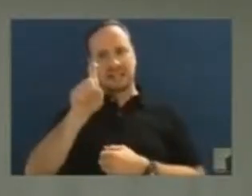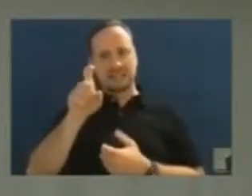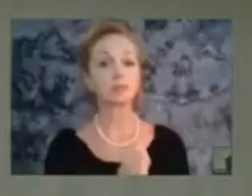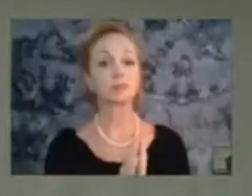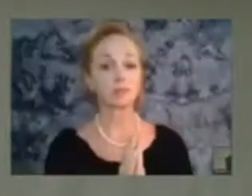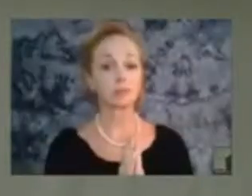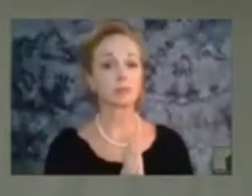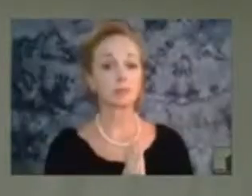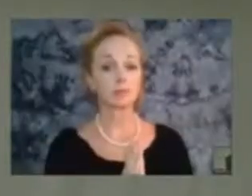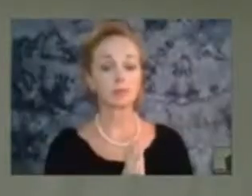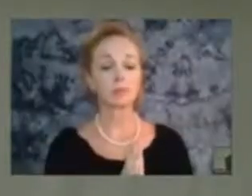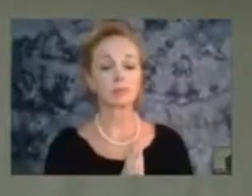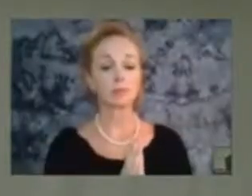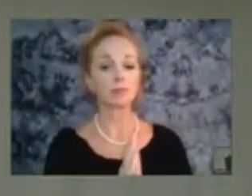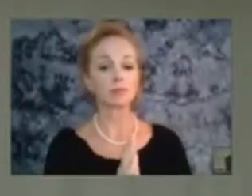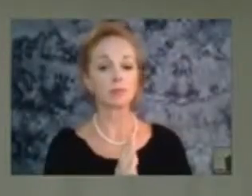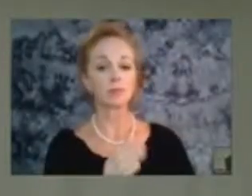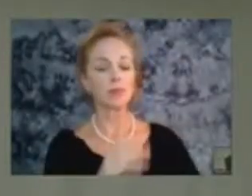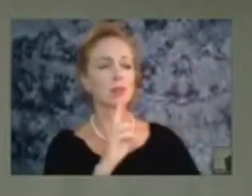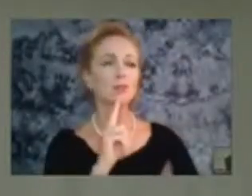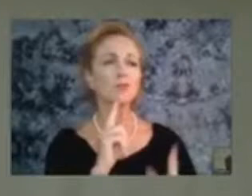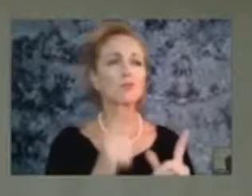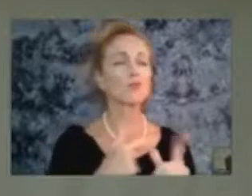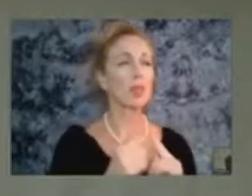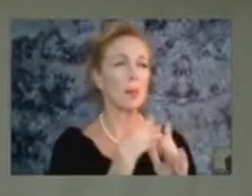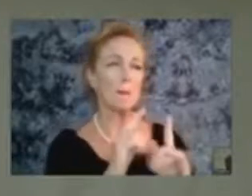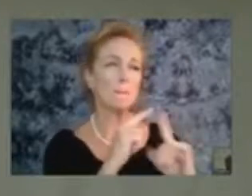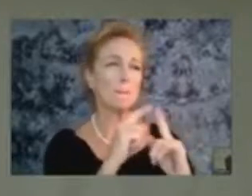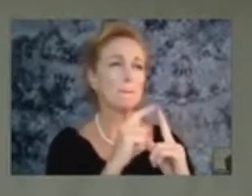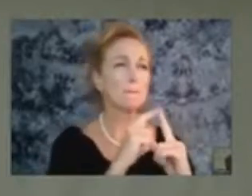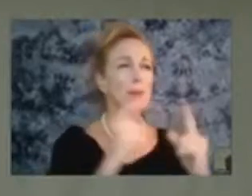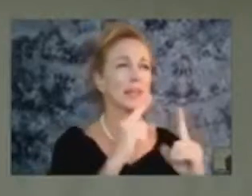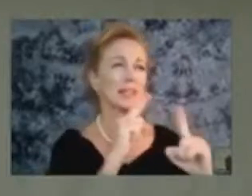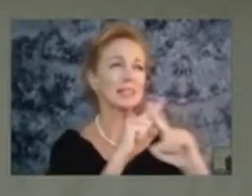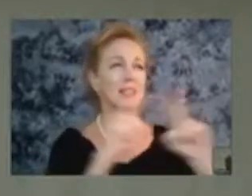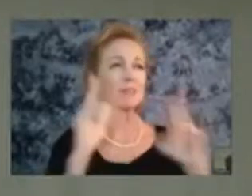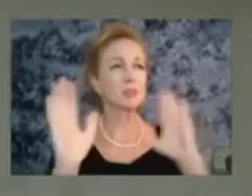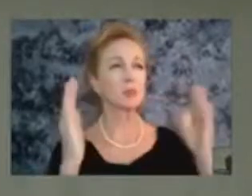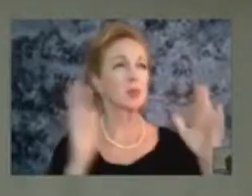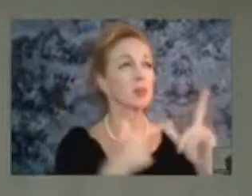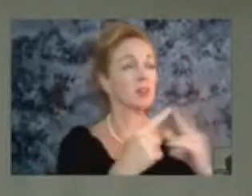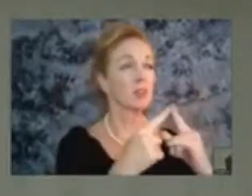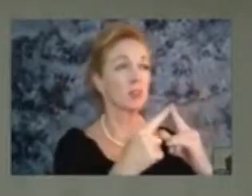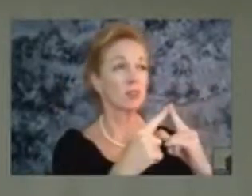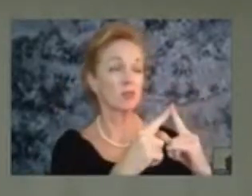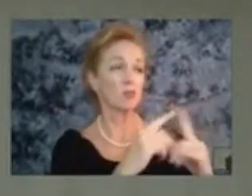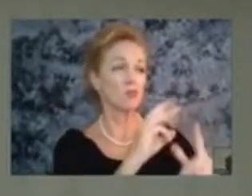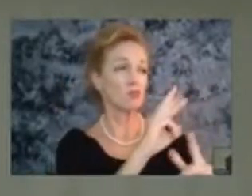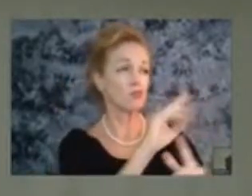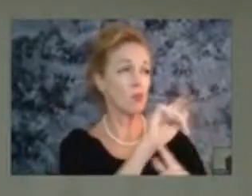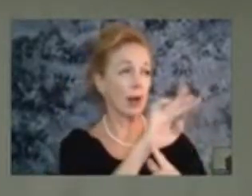There's a big difference between recklessness and measured risk and reward.